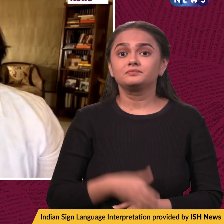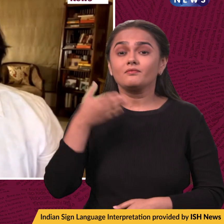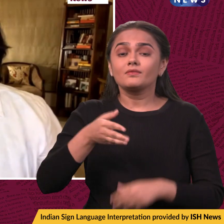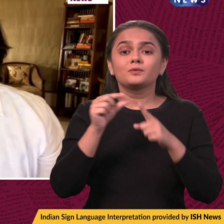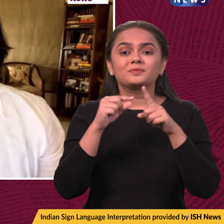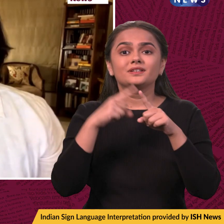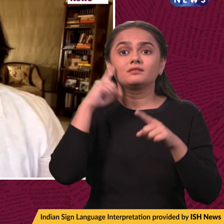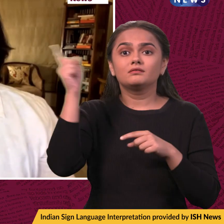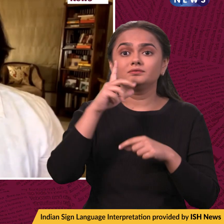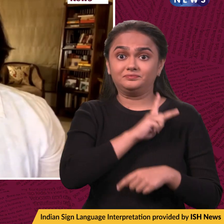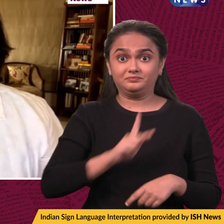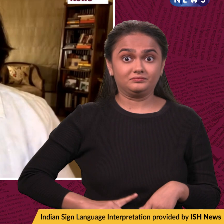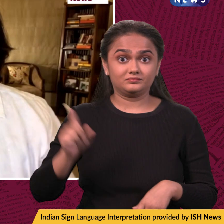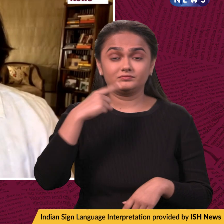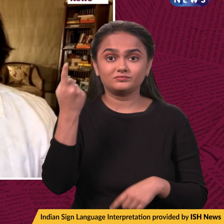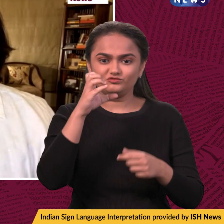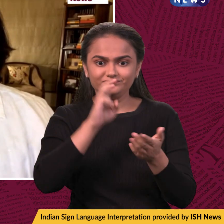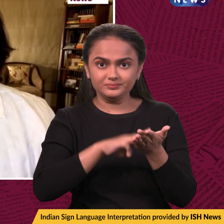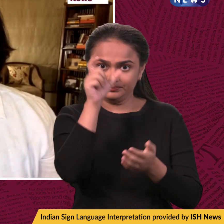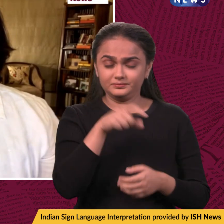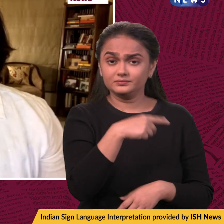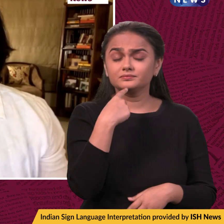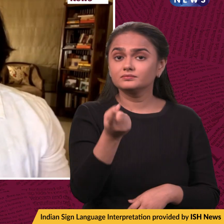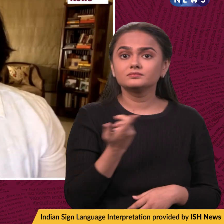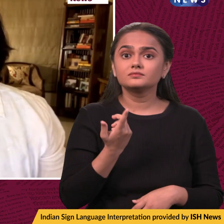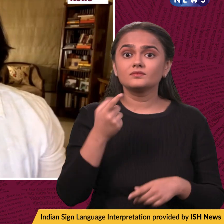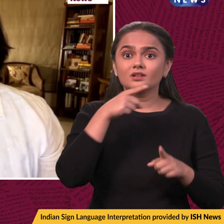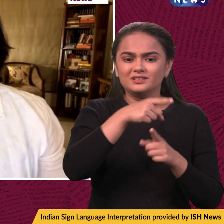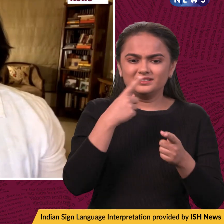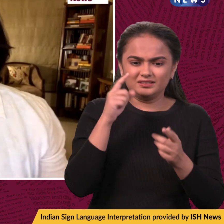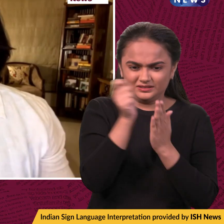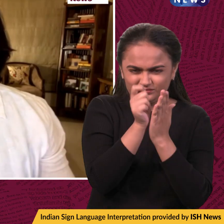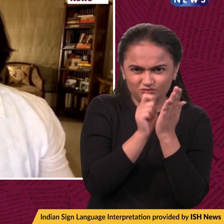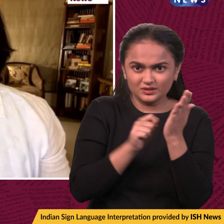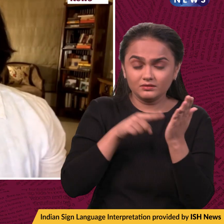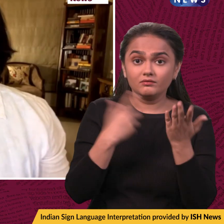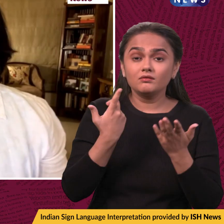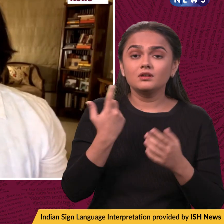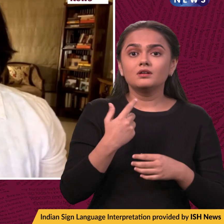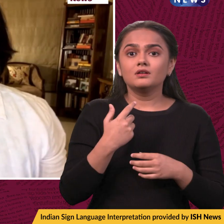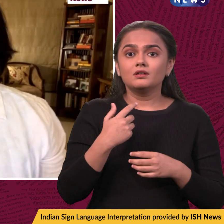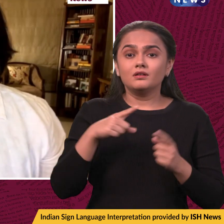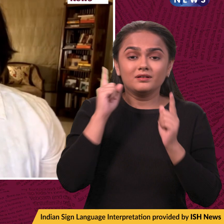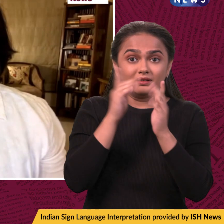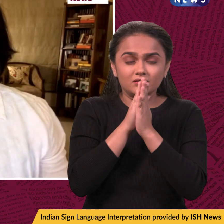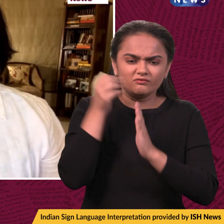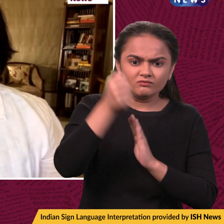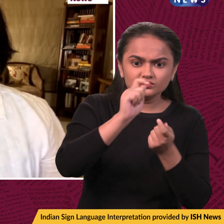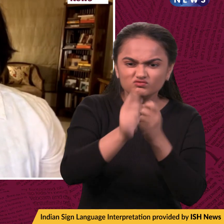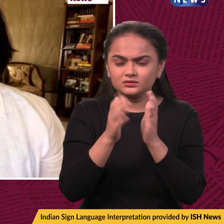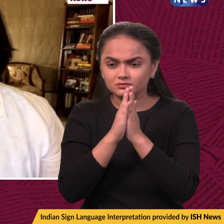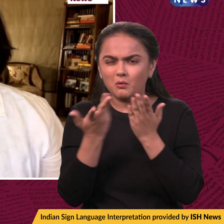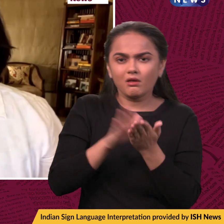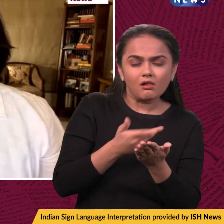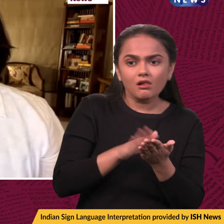According to PTI, in Karnataka, the Chief Minister Basavaraj Bommai has asserted that a draft anti-conversion bill would be approved by the state